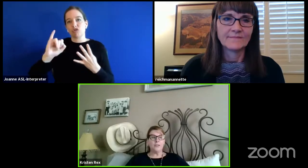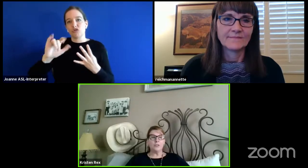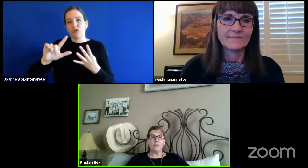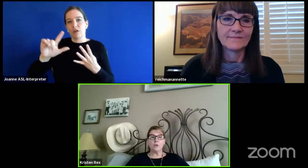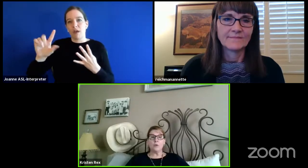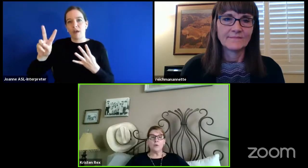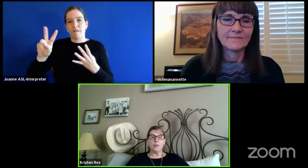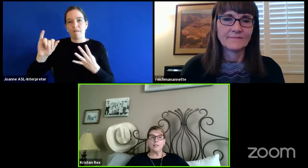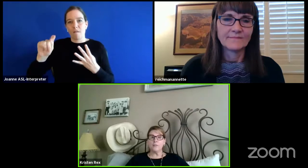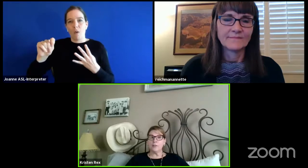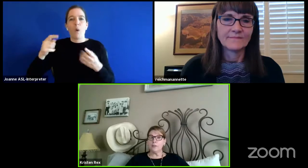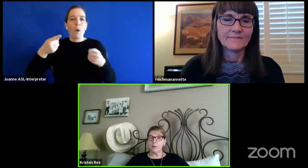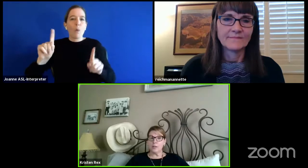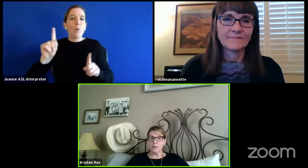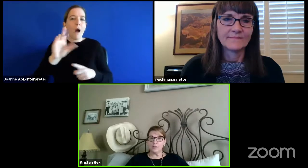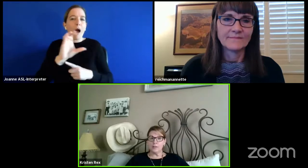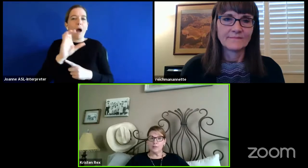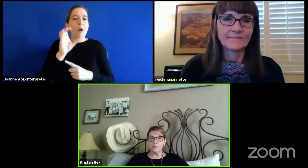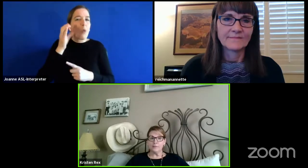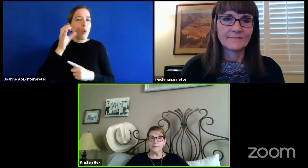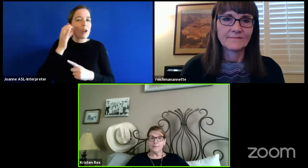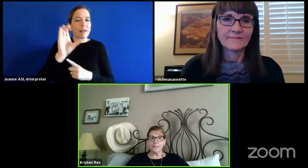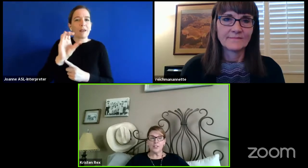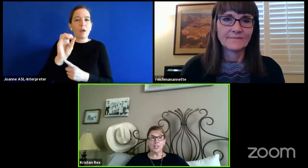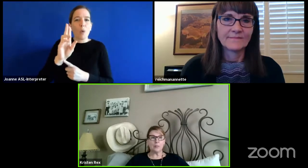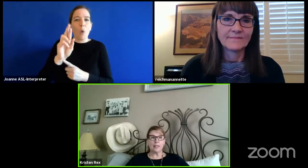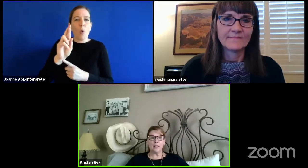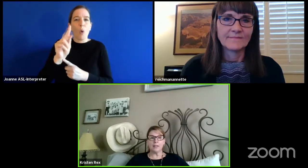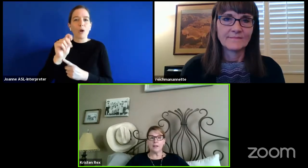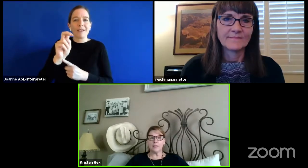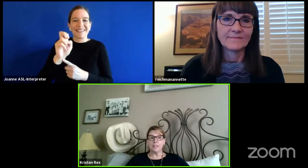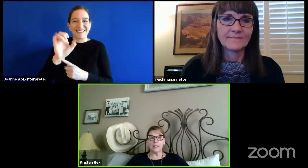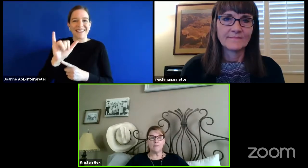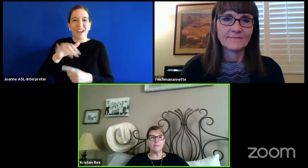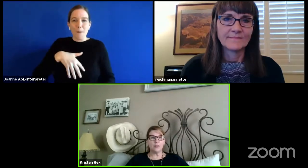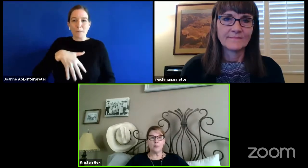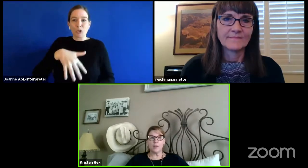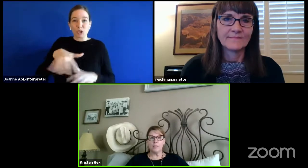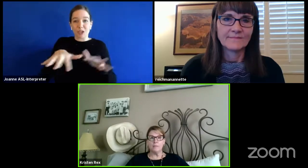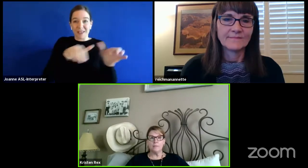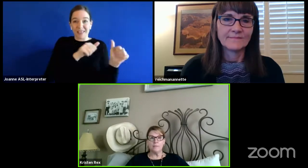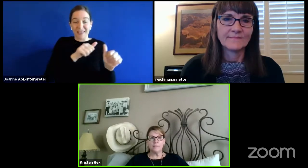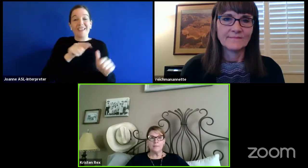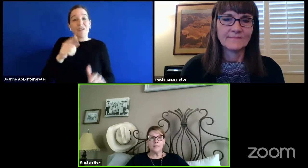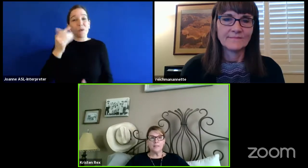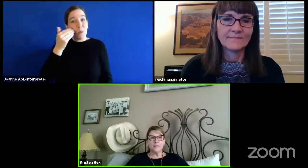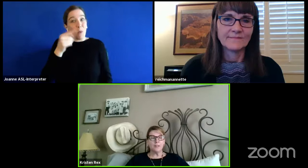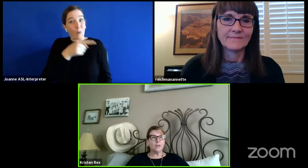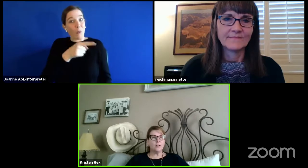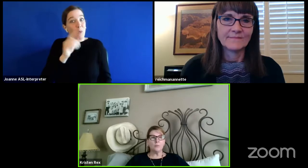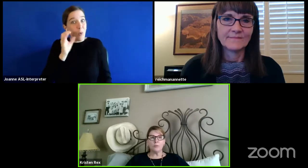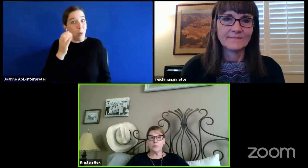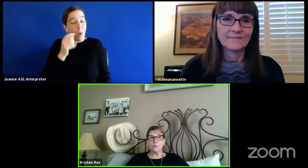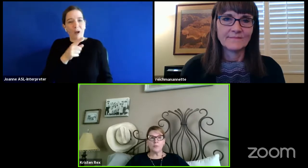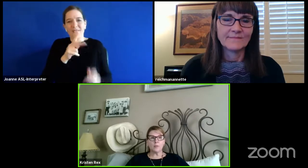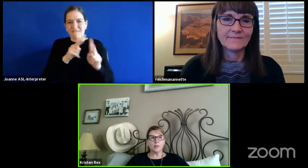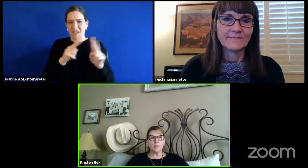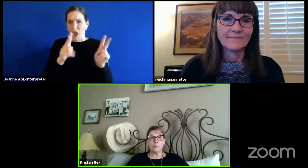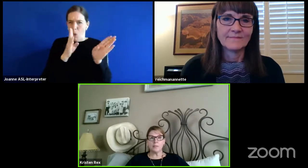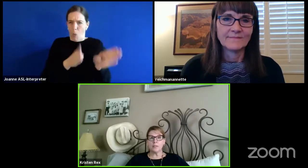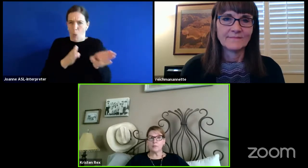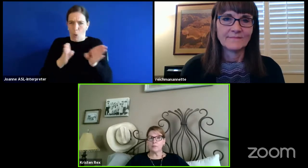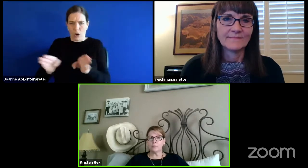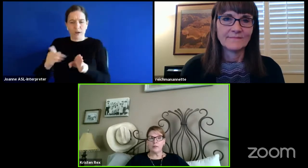And as you know, Courtney is very organized. And she had planned out the time very well. And all the roles and